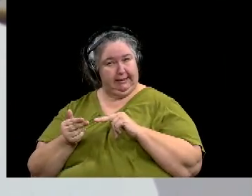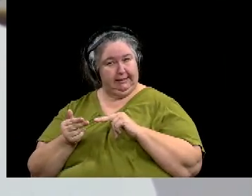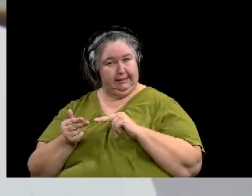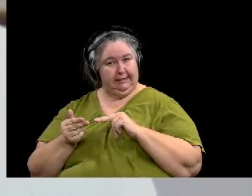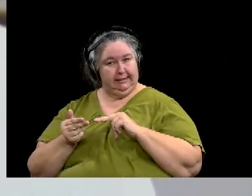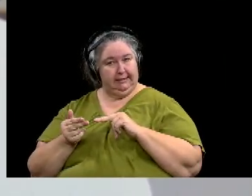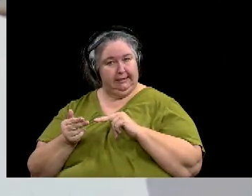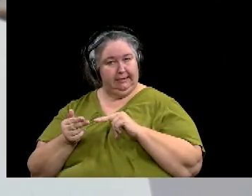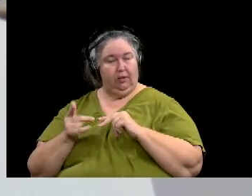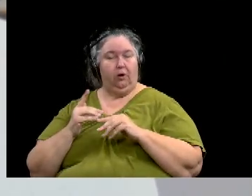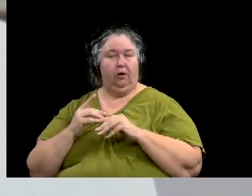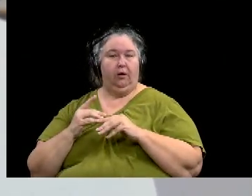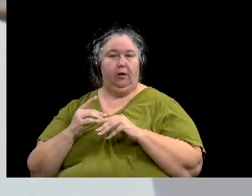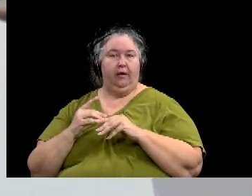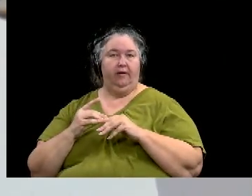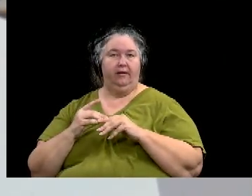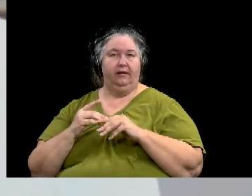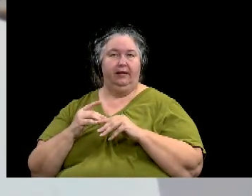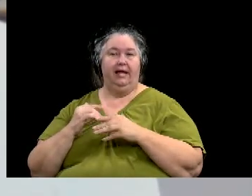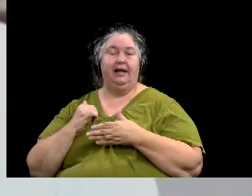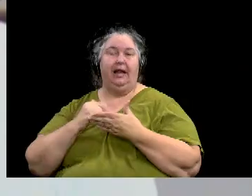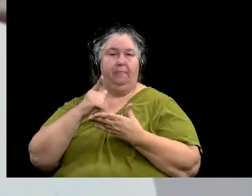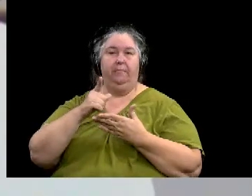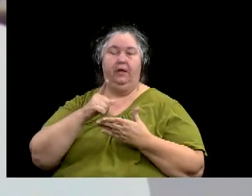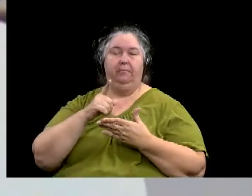Dr. Eliason was